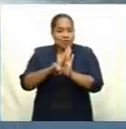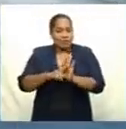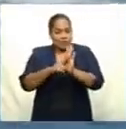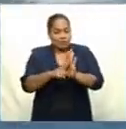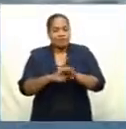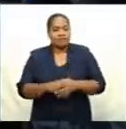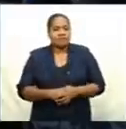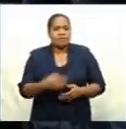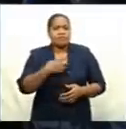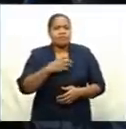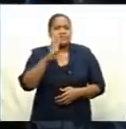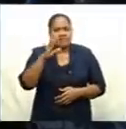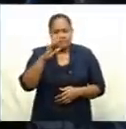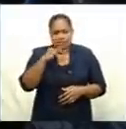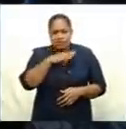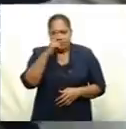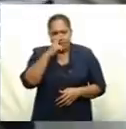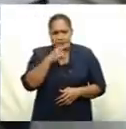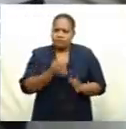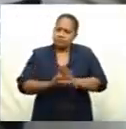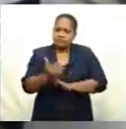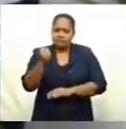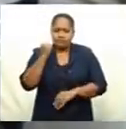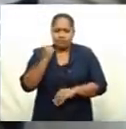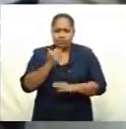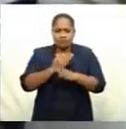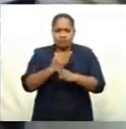More than 500 returned to work following approvals.